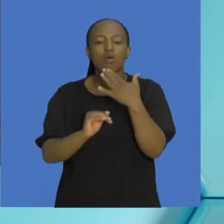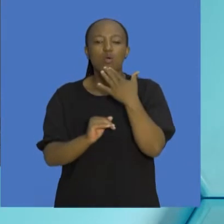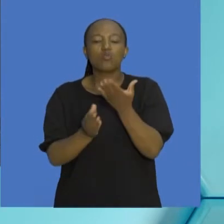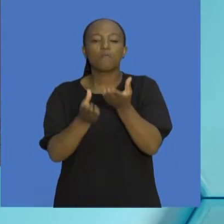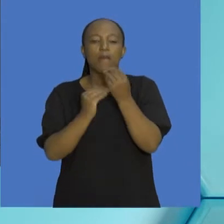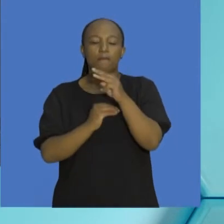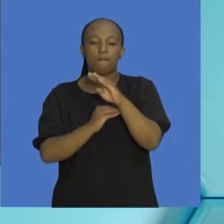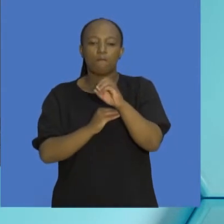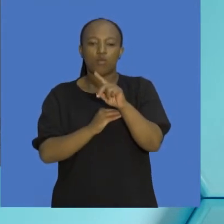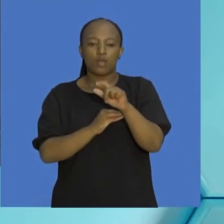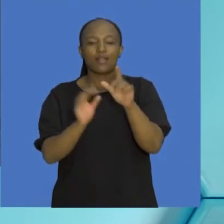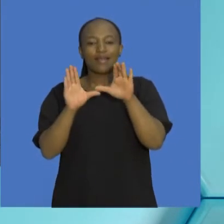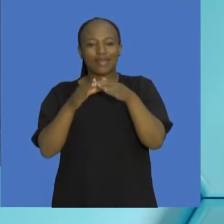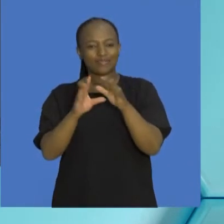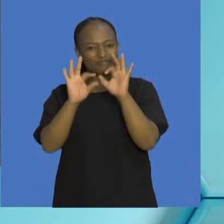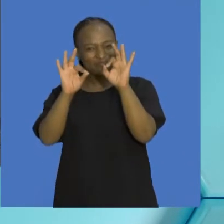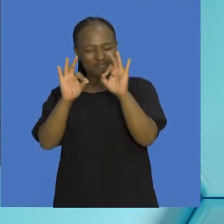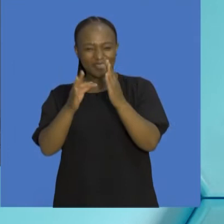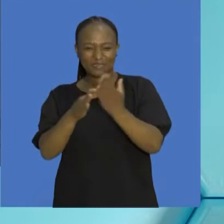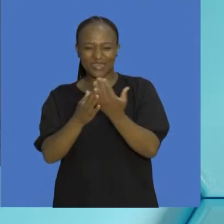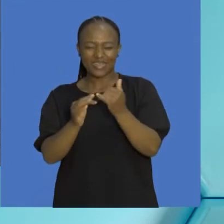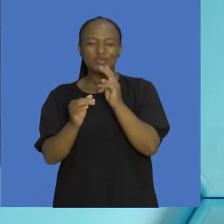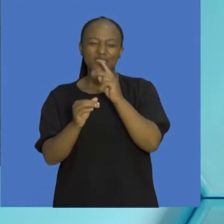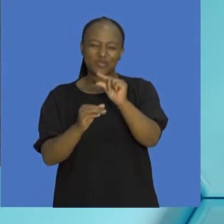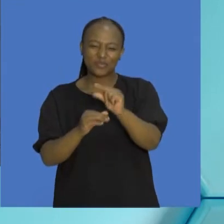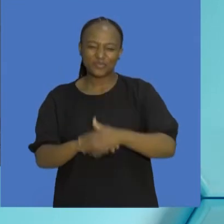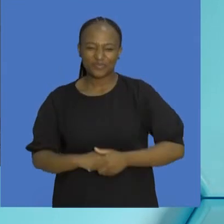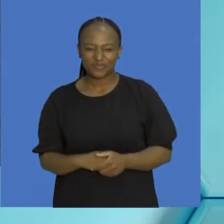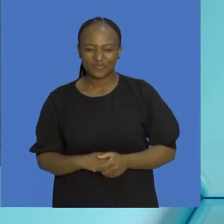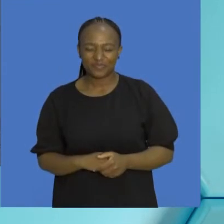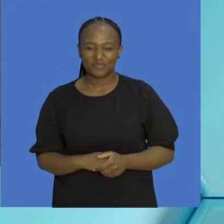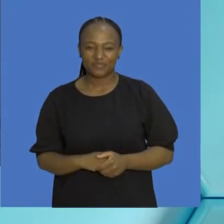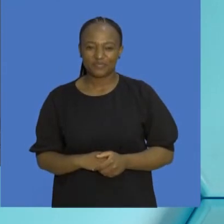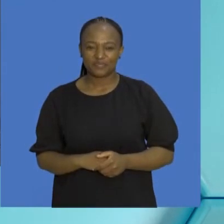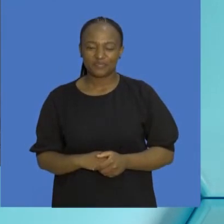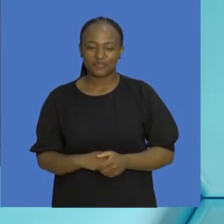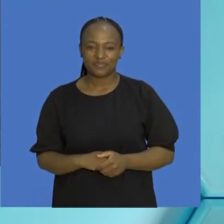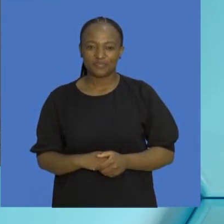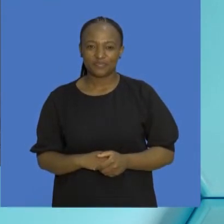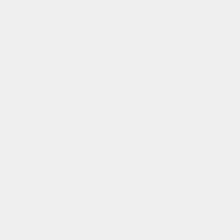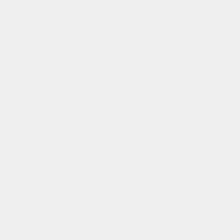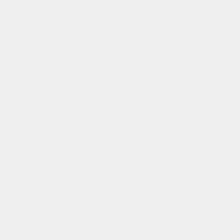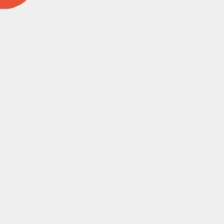the actual mode, we get the modal class. Okay, fantastic. Hope to see you after the break.